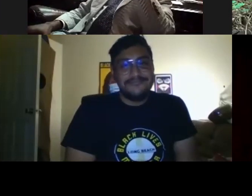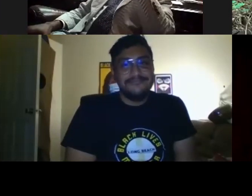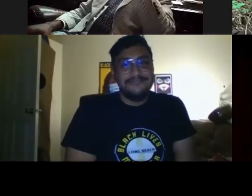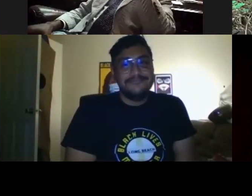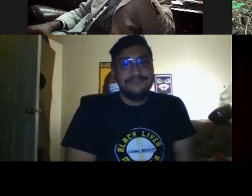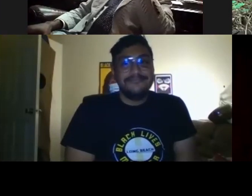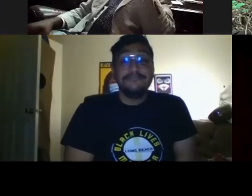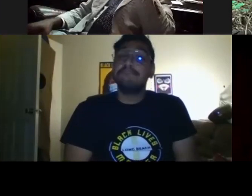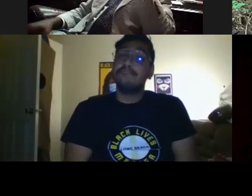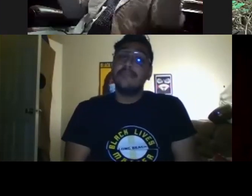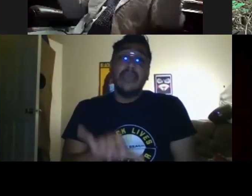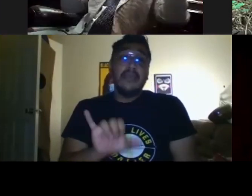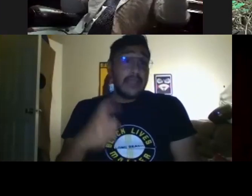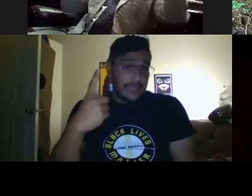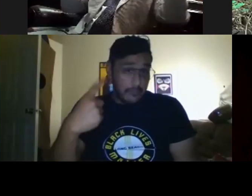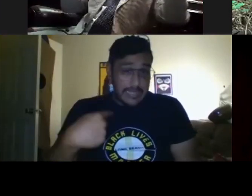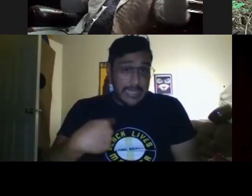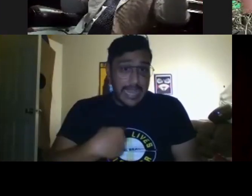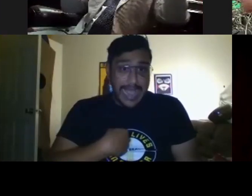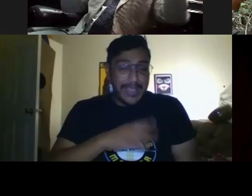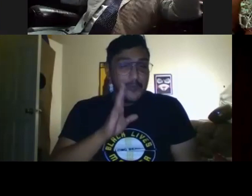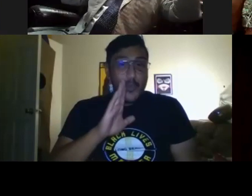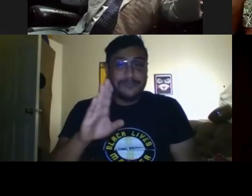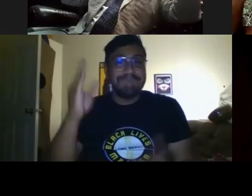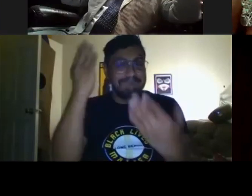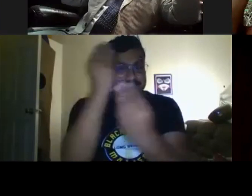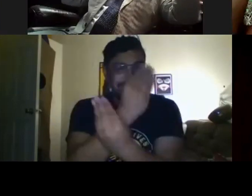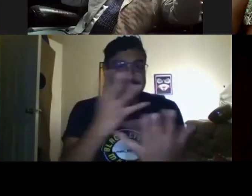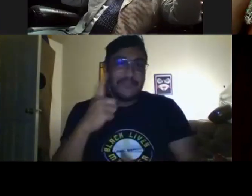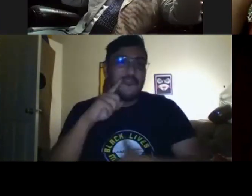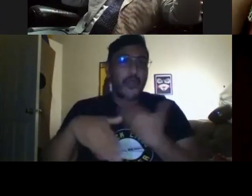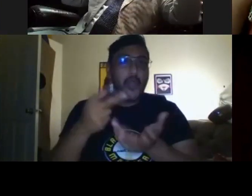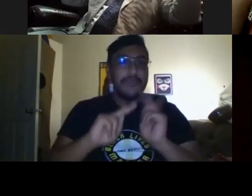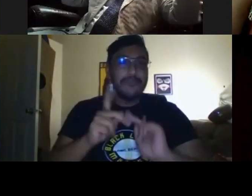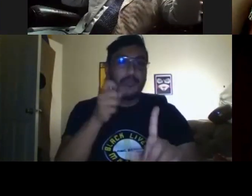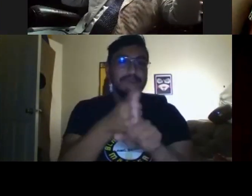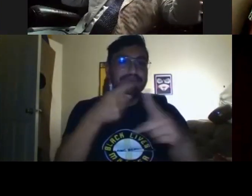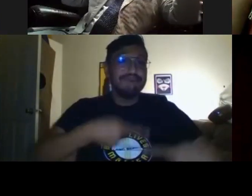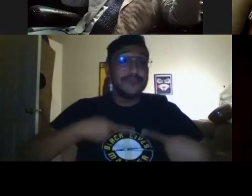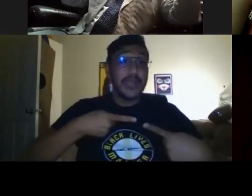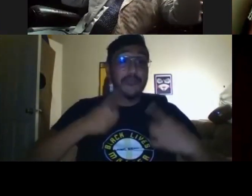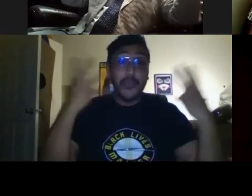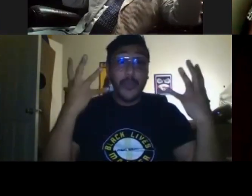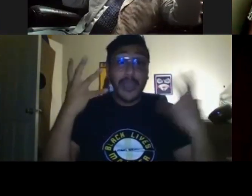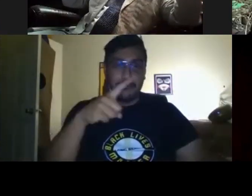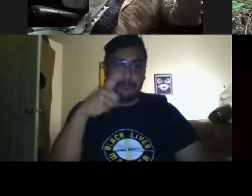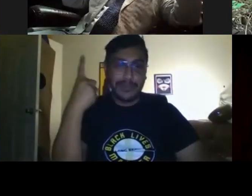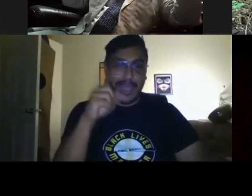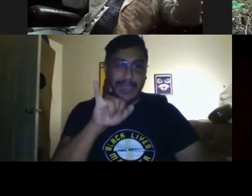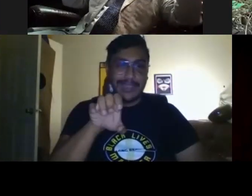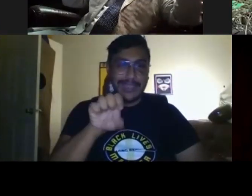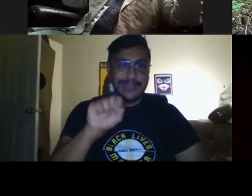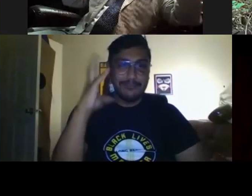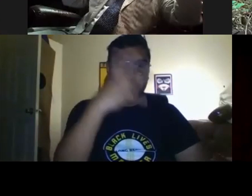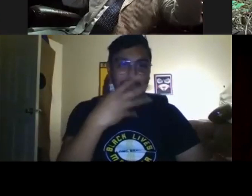So that's one that I'll send out to all the folks in the struggle. Black is beautiful. I love that. I haven't